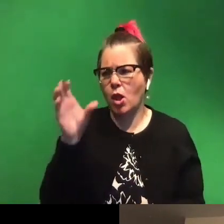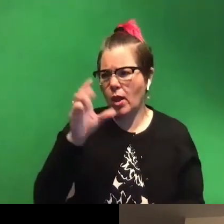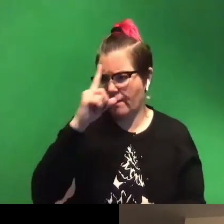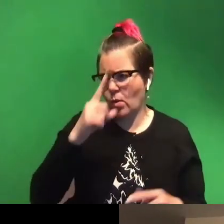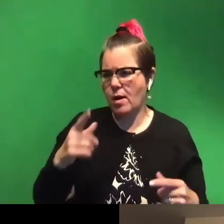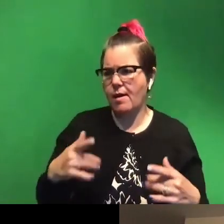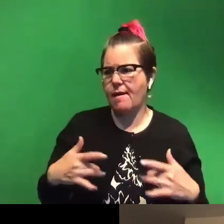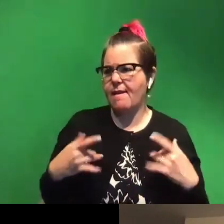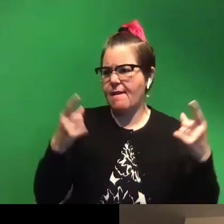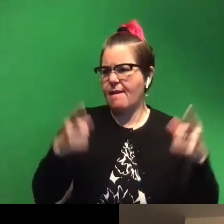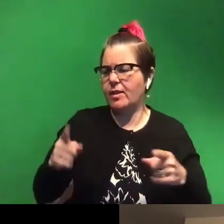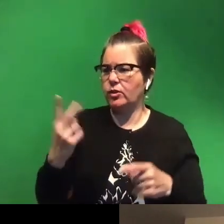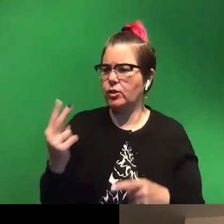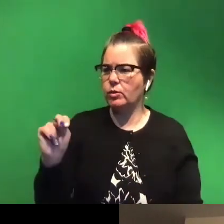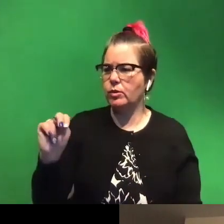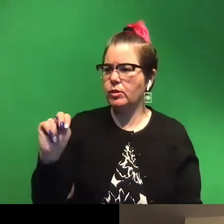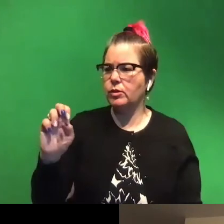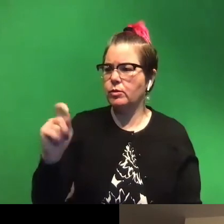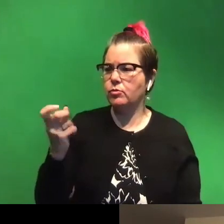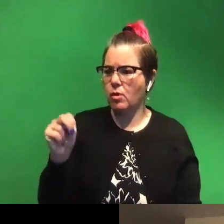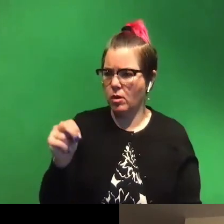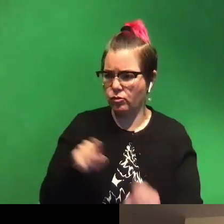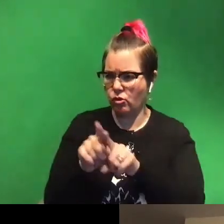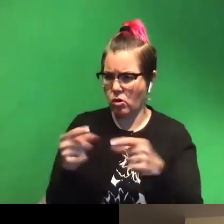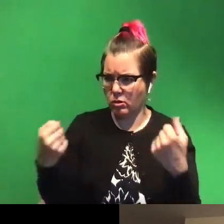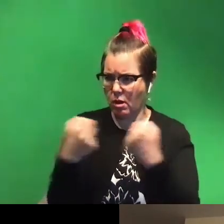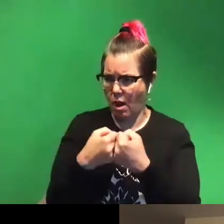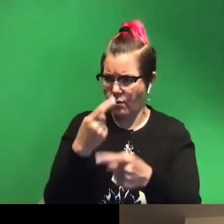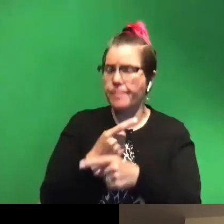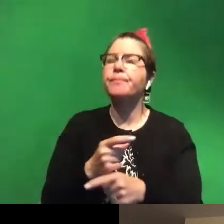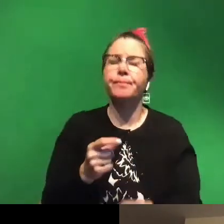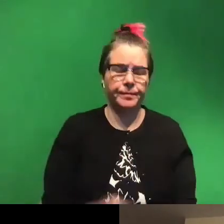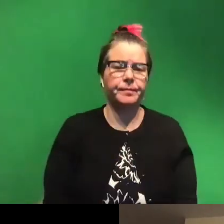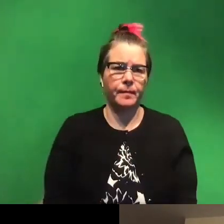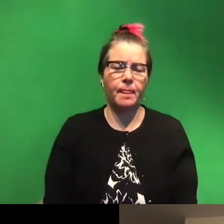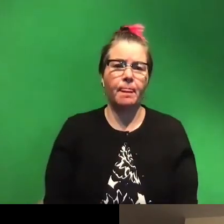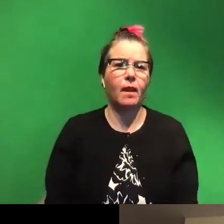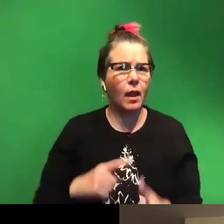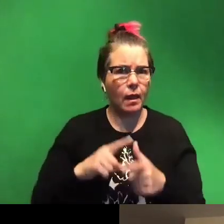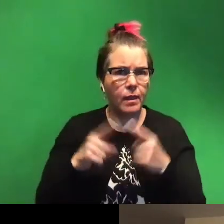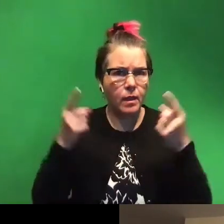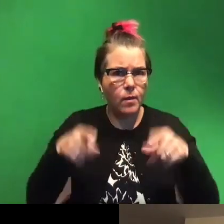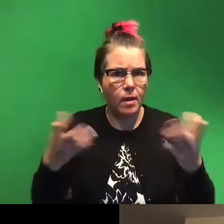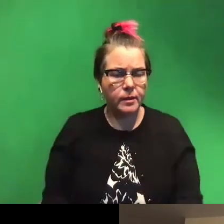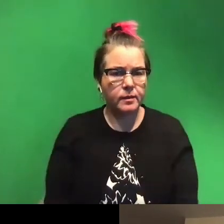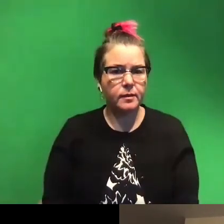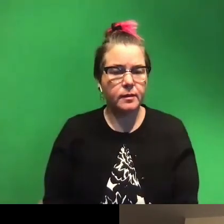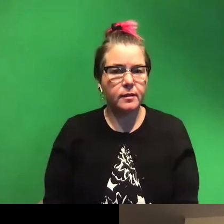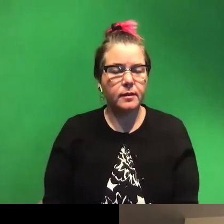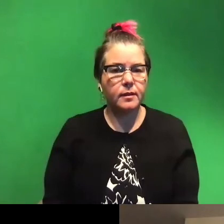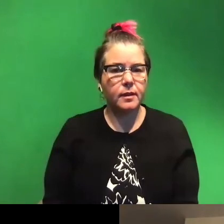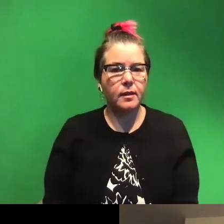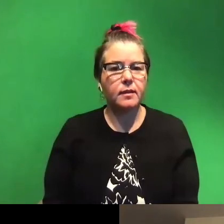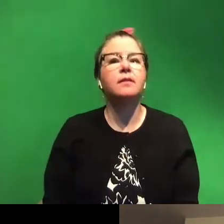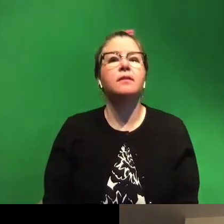when two neutron stars collide? Yes. And then what happens? So it